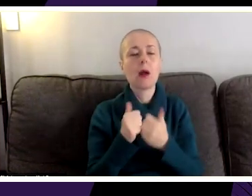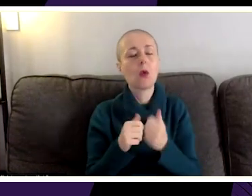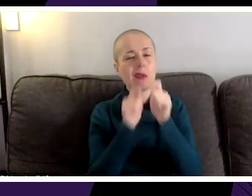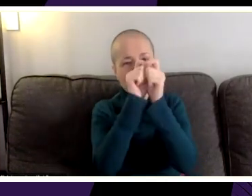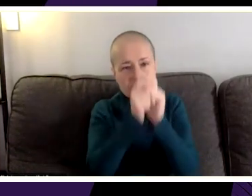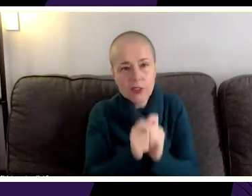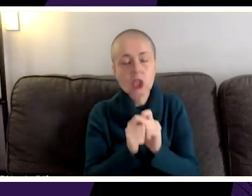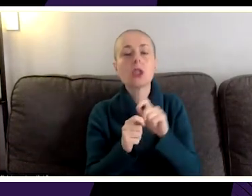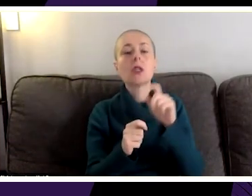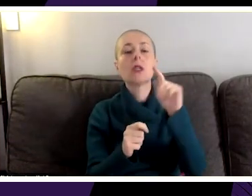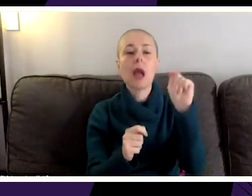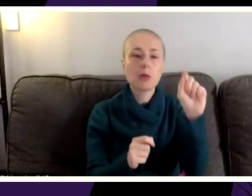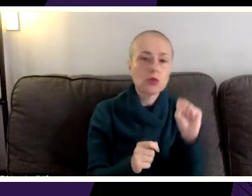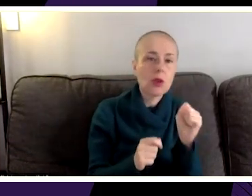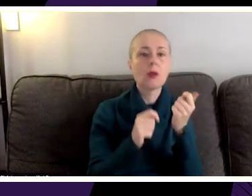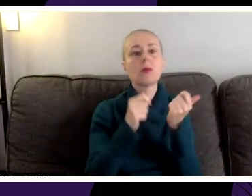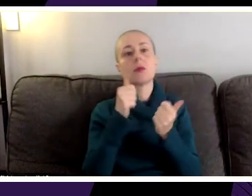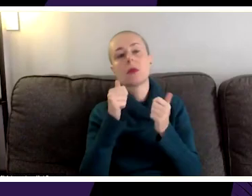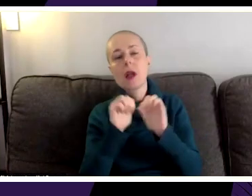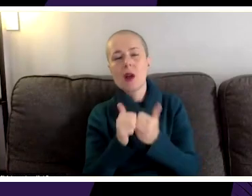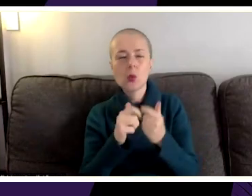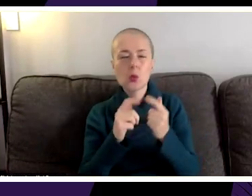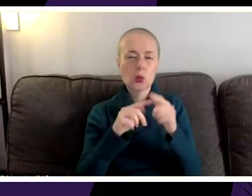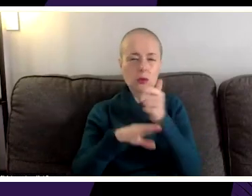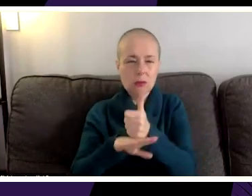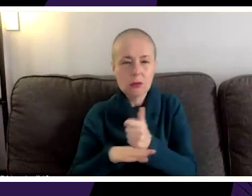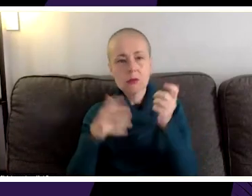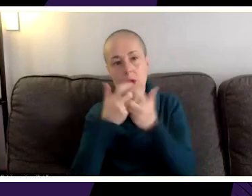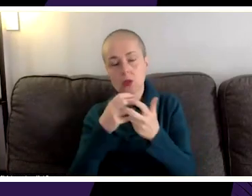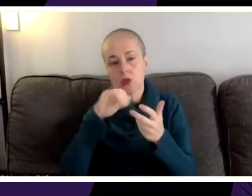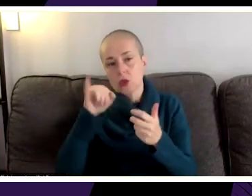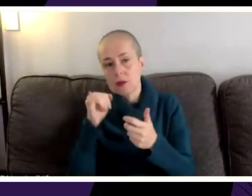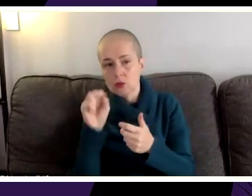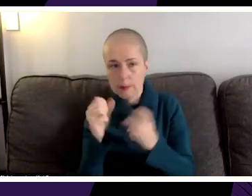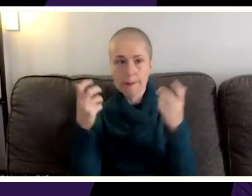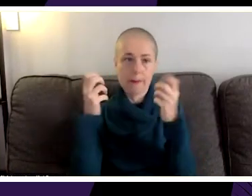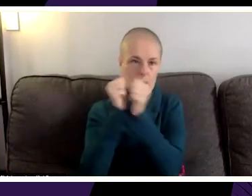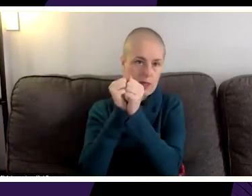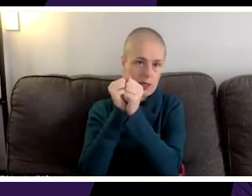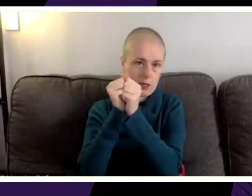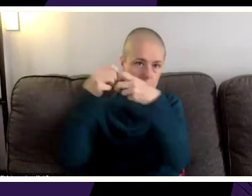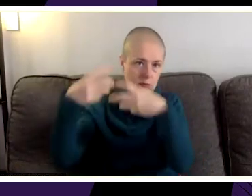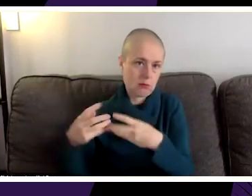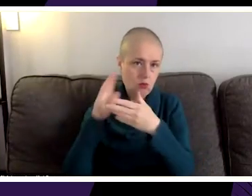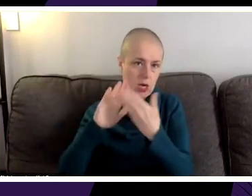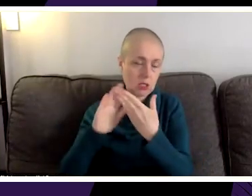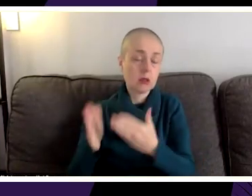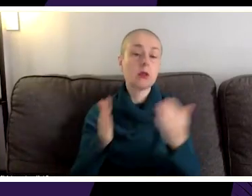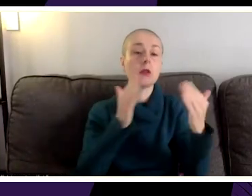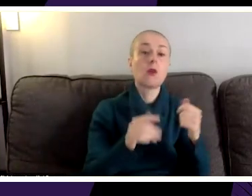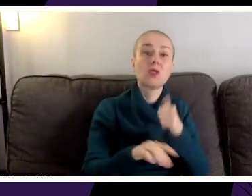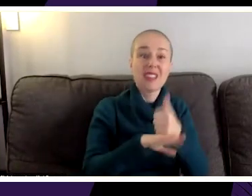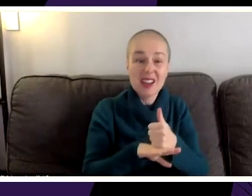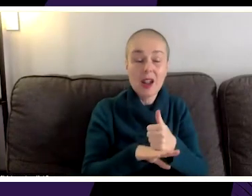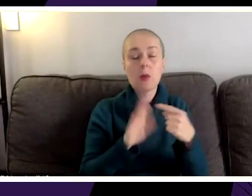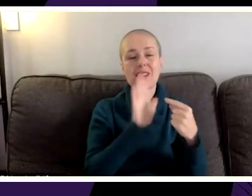the tech that we have to configure to allow both TypeScript and JavaScript. Having example code for each kind